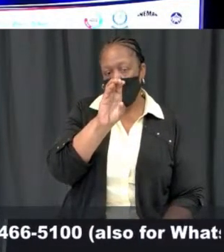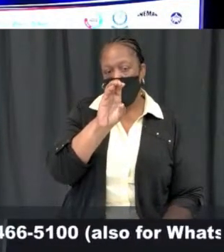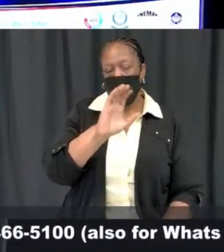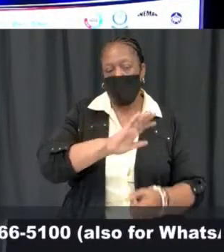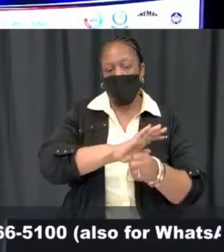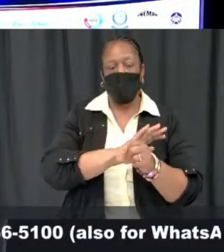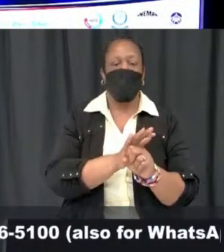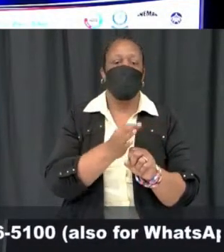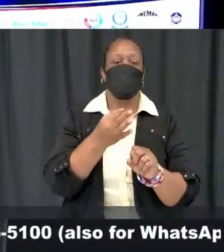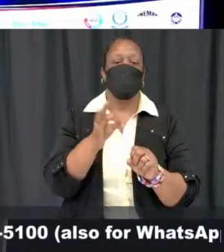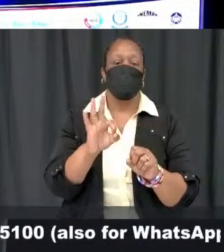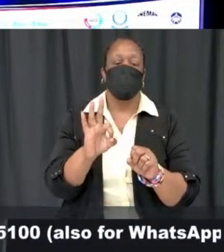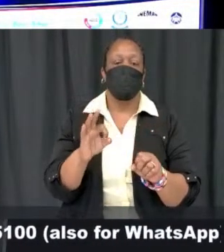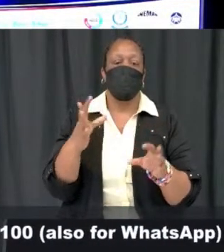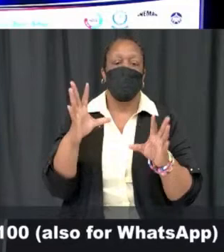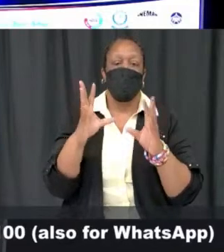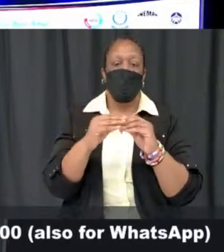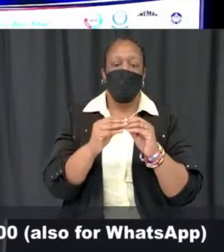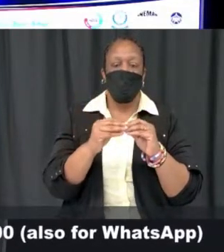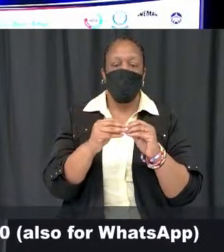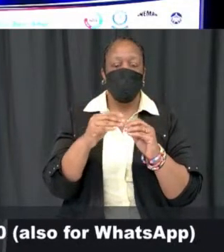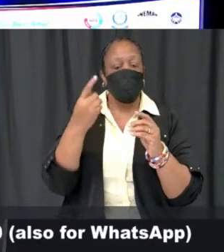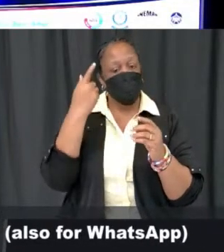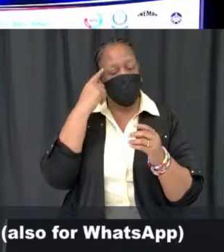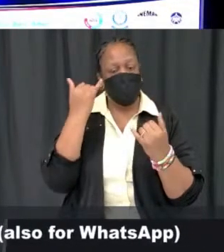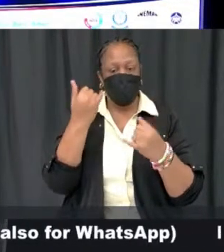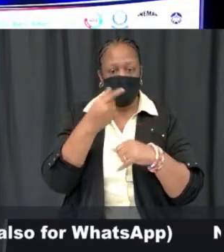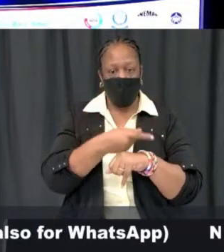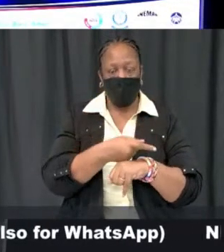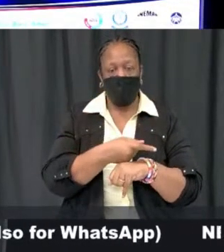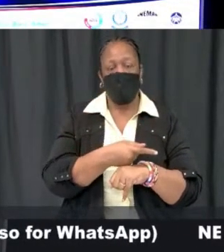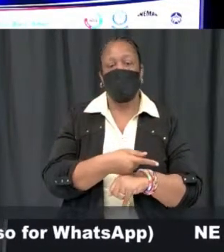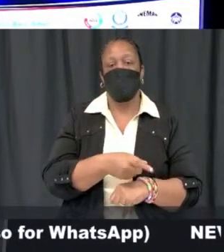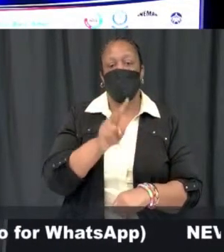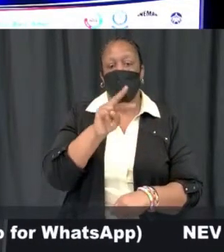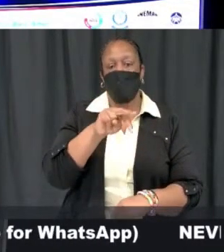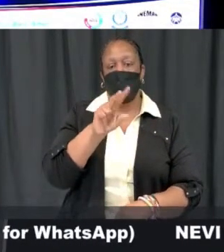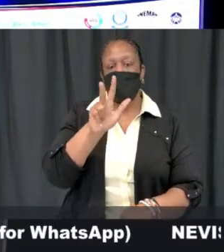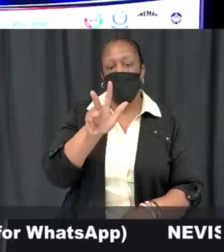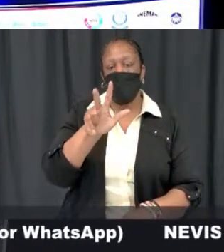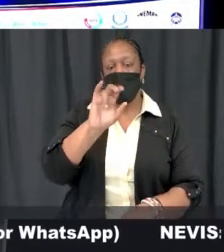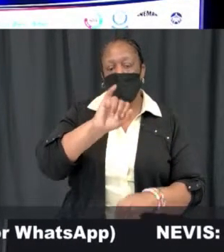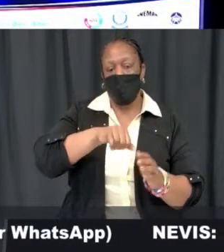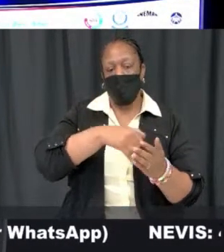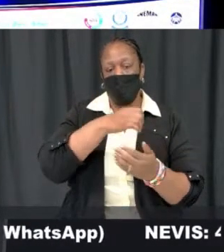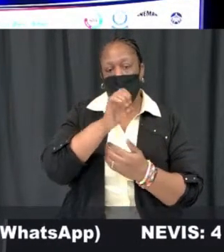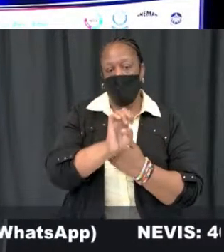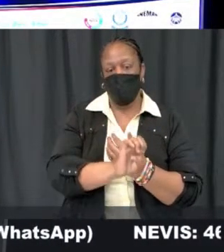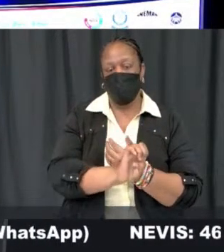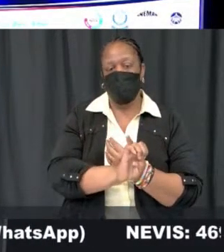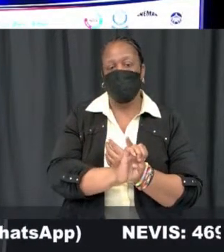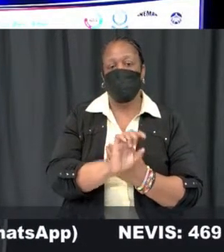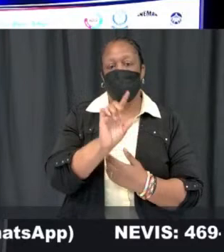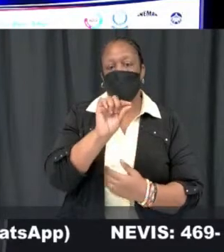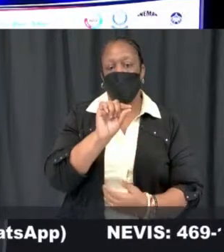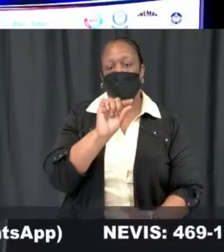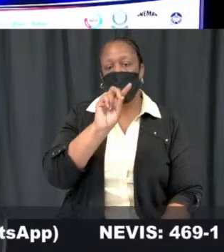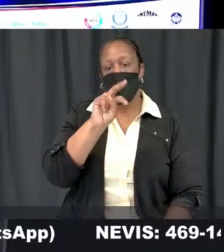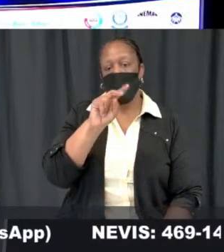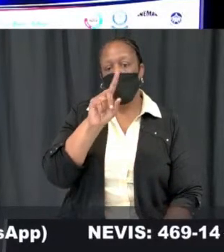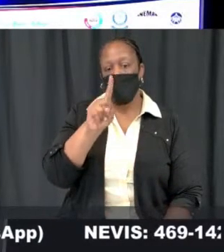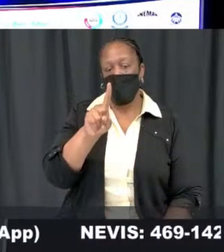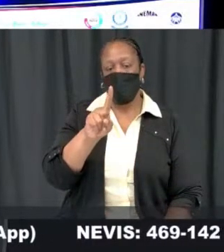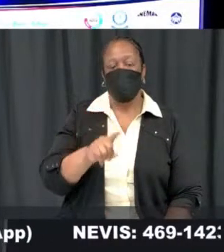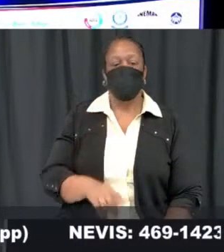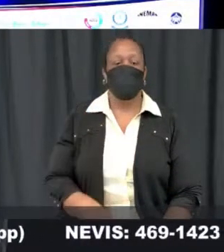COVID-19 press briefing for Wednesday, the 23rd of June, 2021. I am